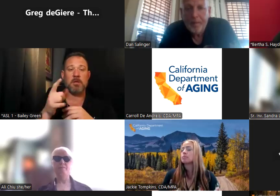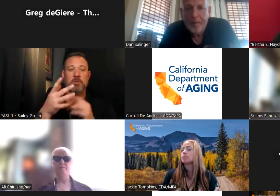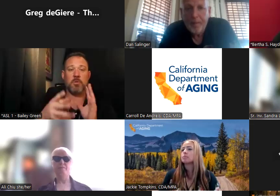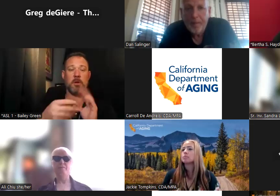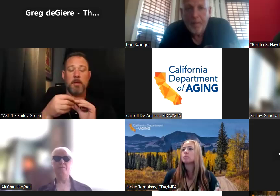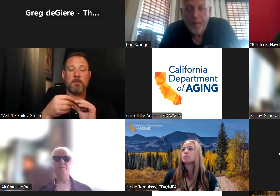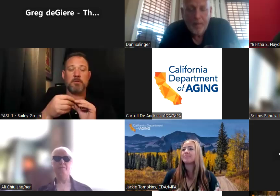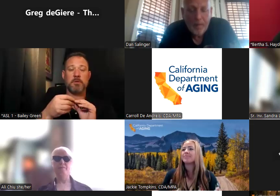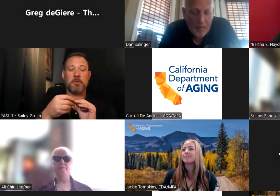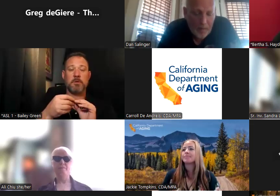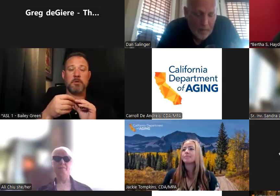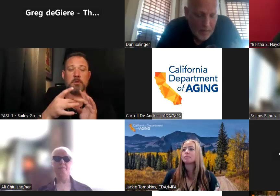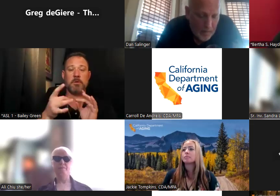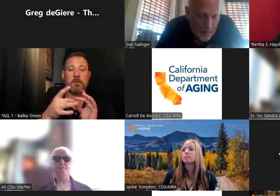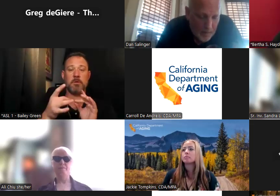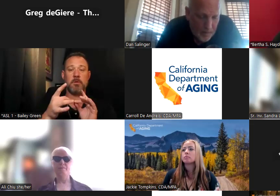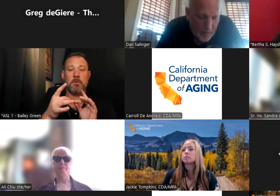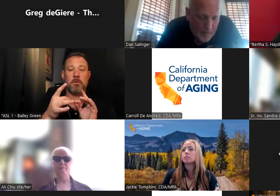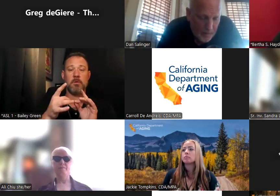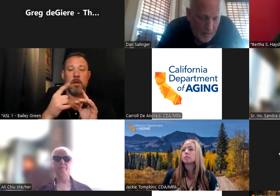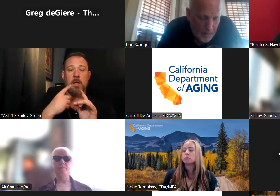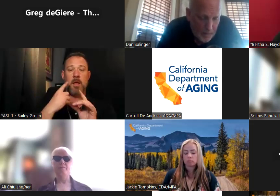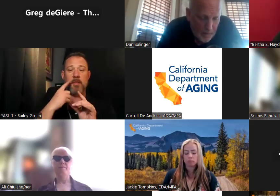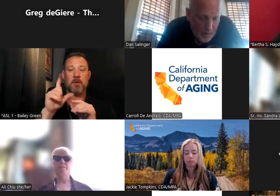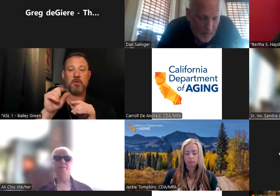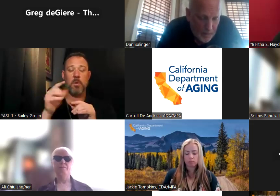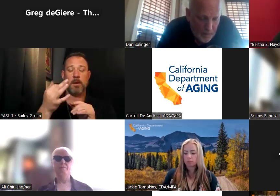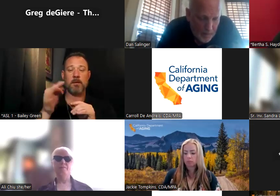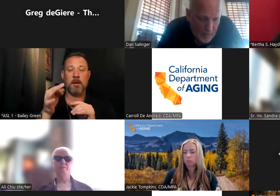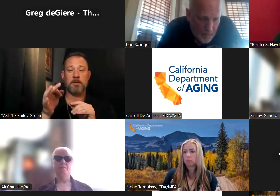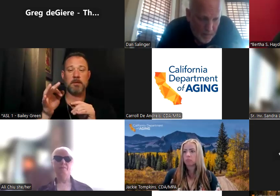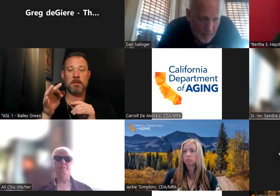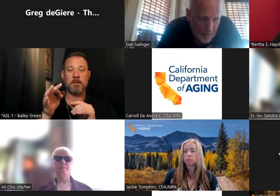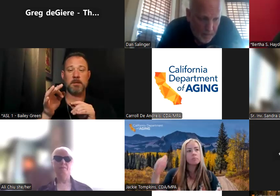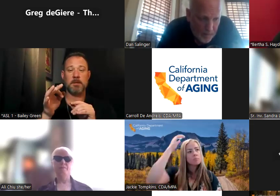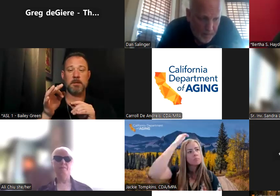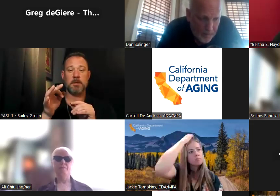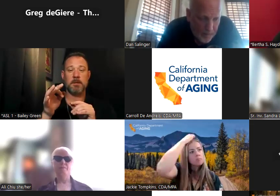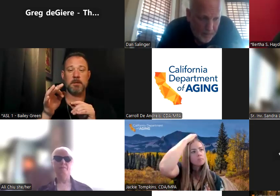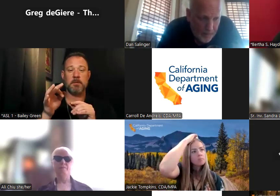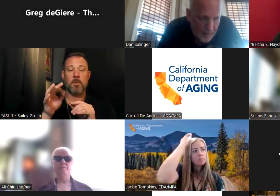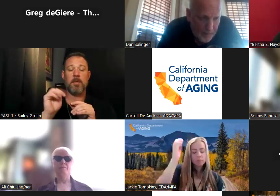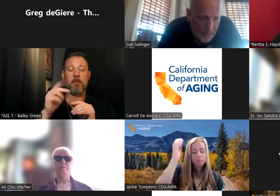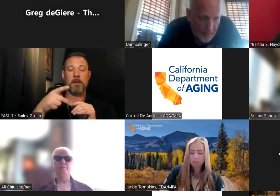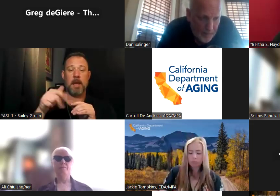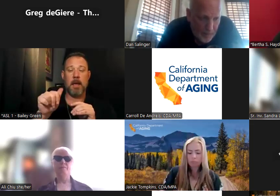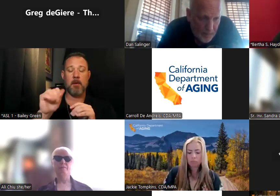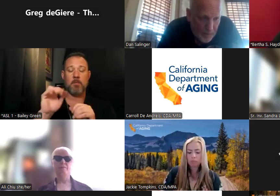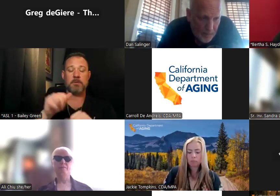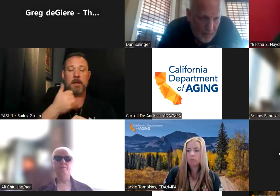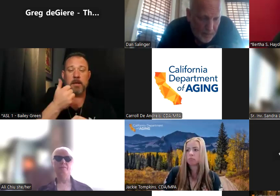thing. When I think it was 2019 when the master plan was being put together,